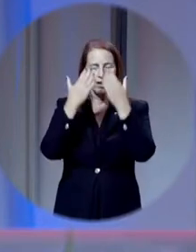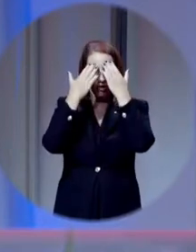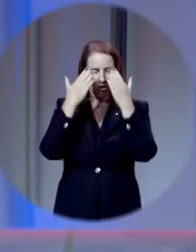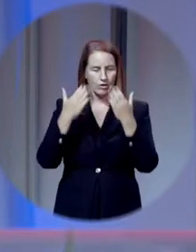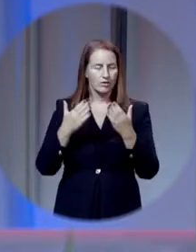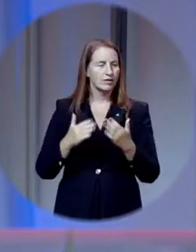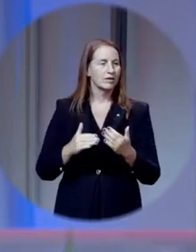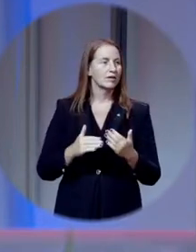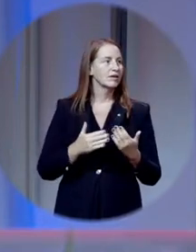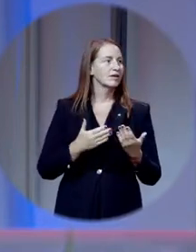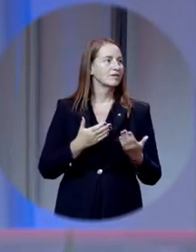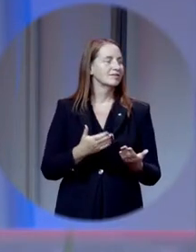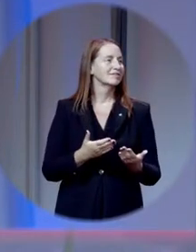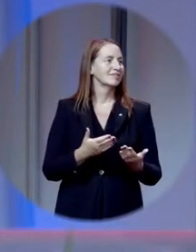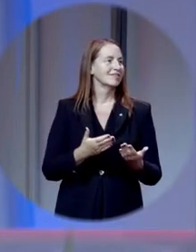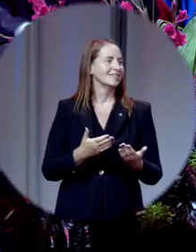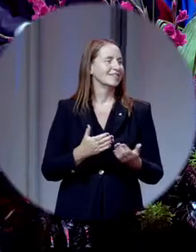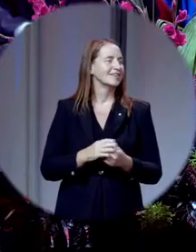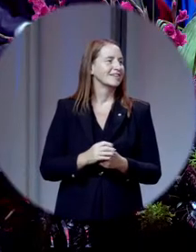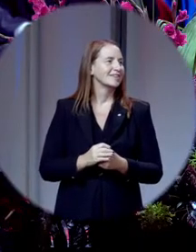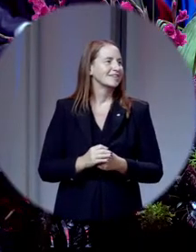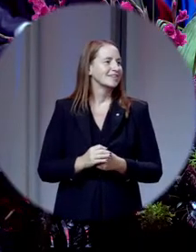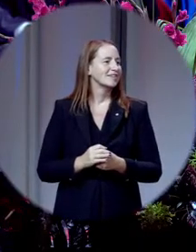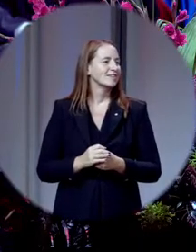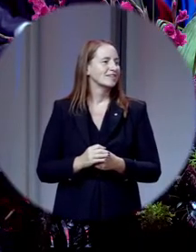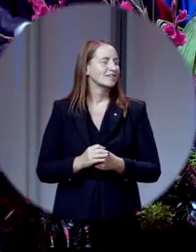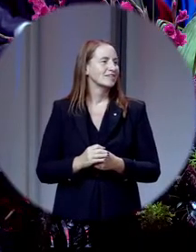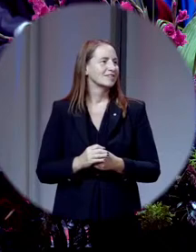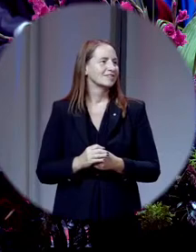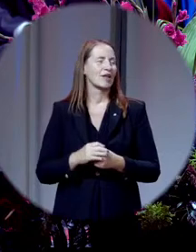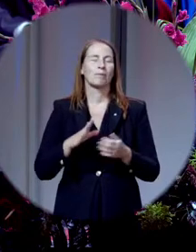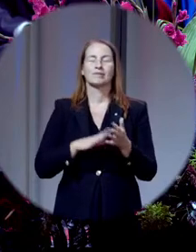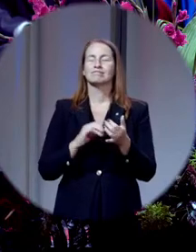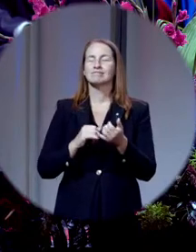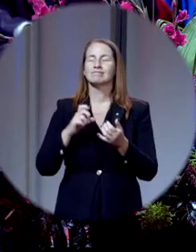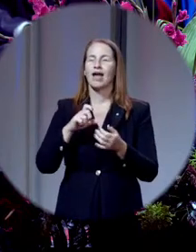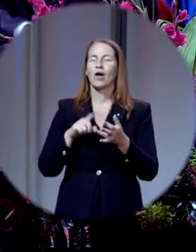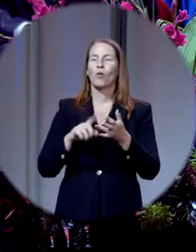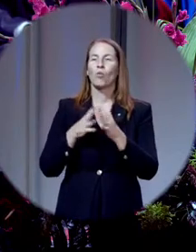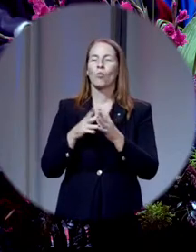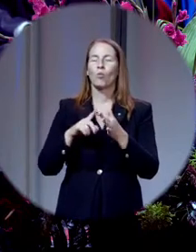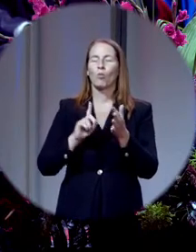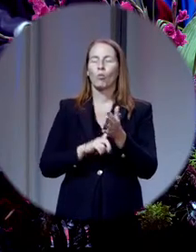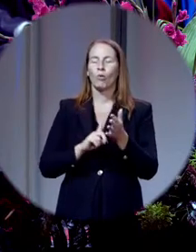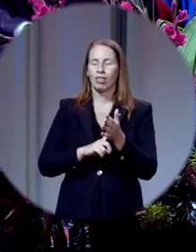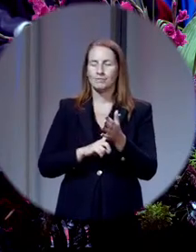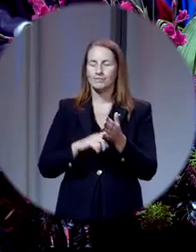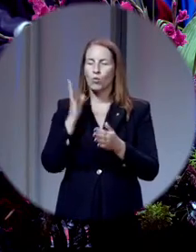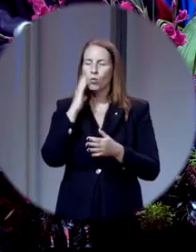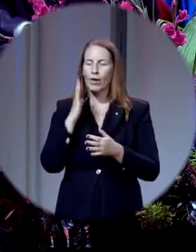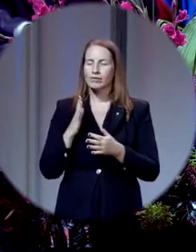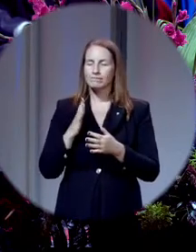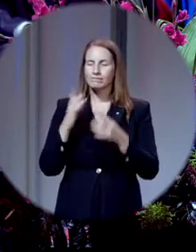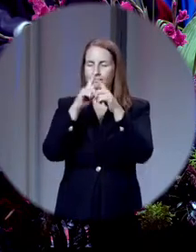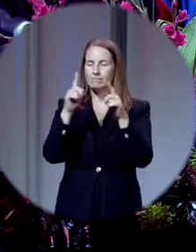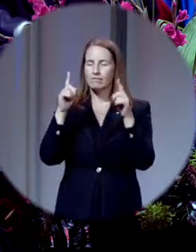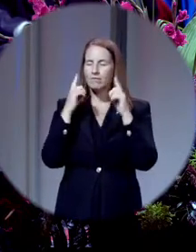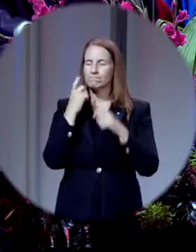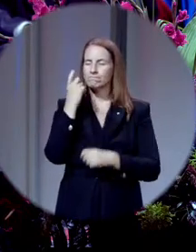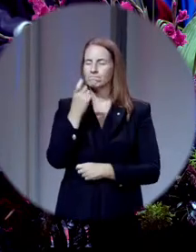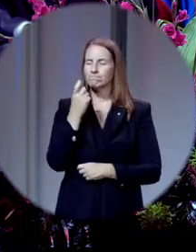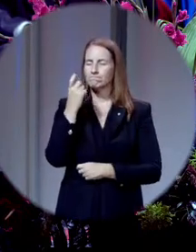to introduce Helen Kamak. When the university considers awarding honorary degrees, it